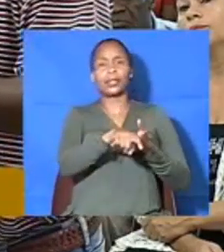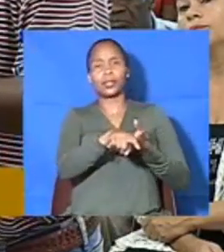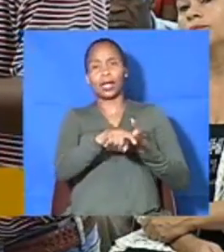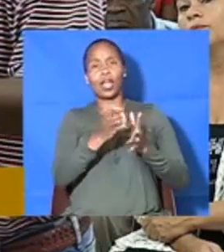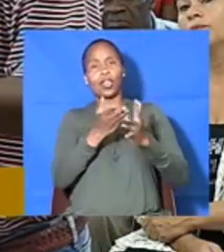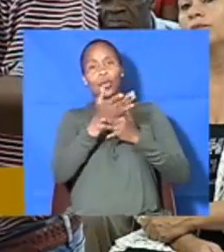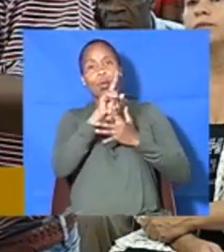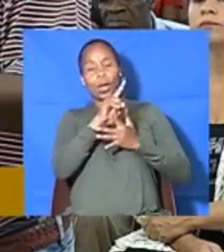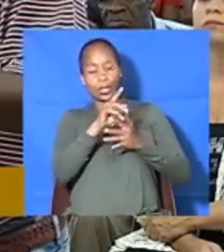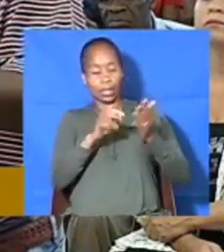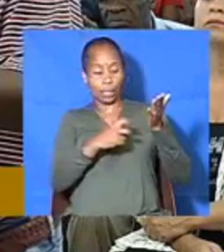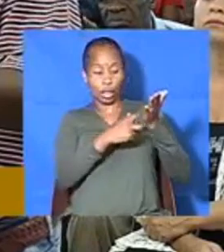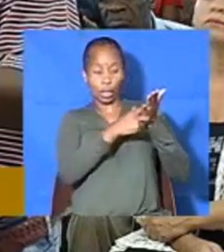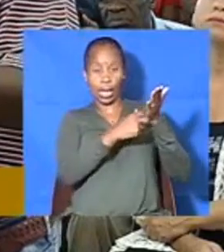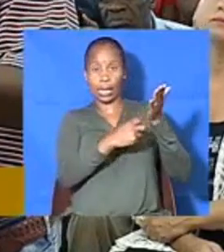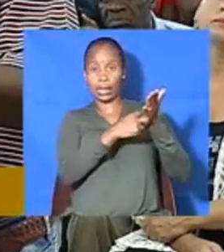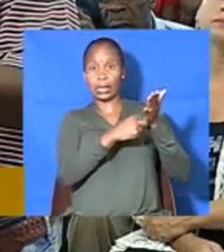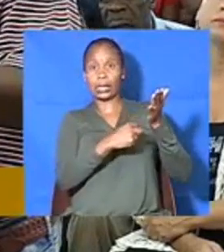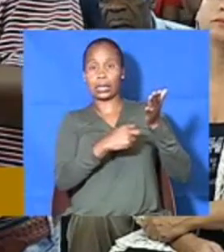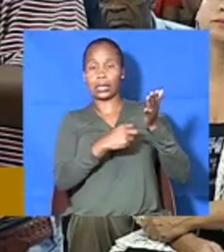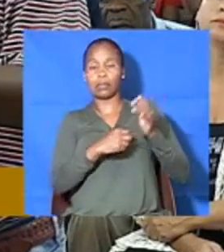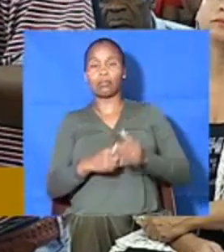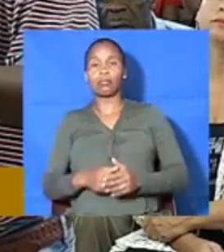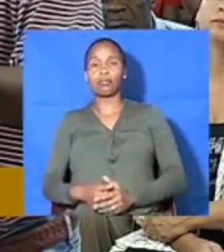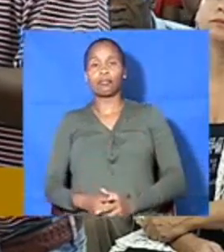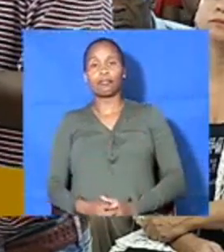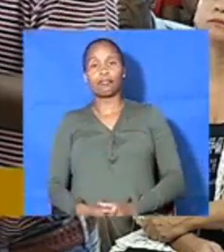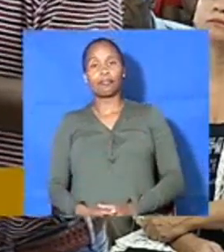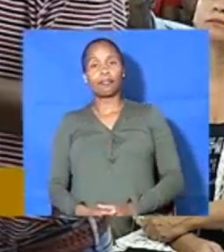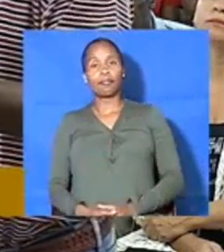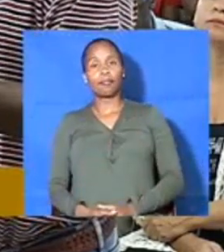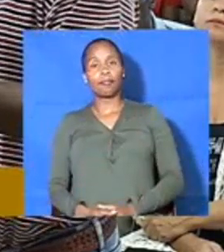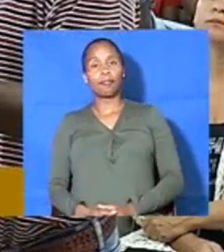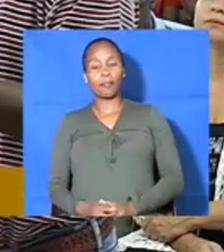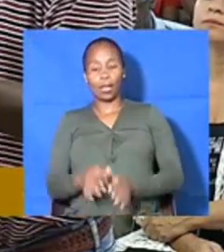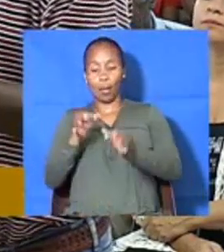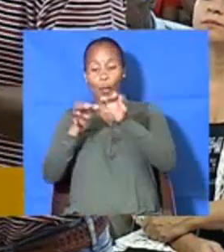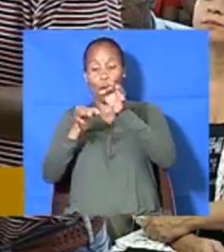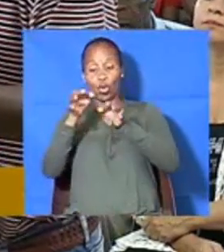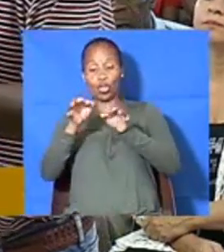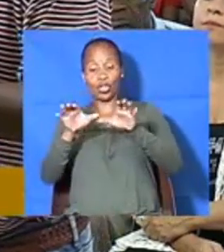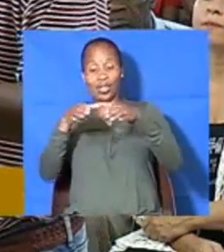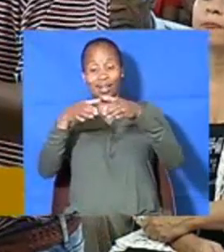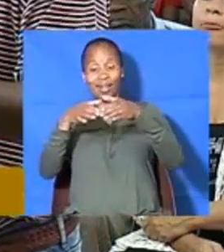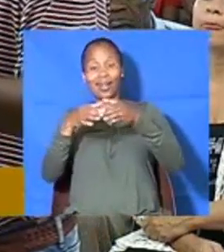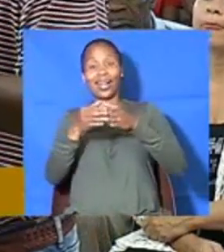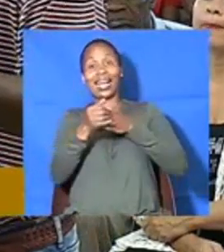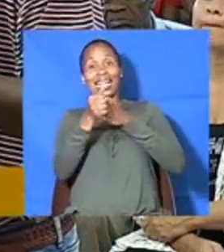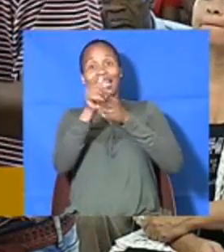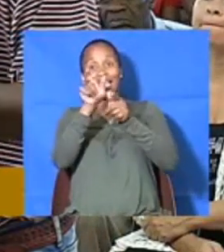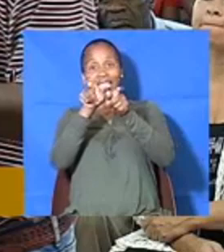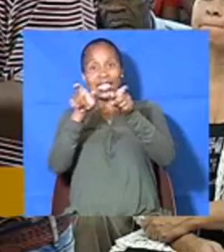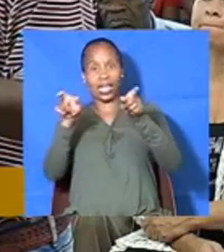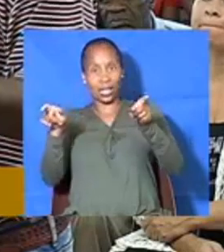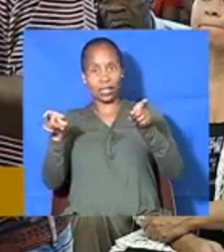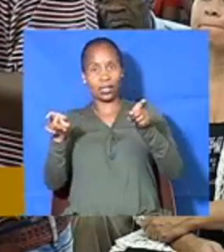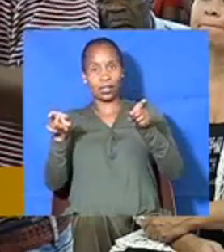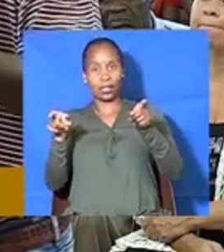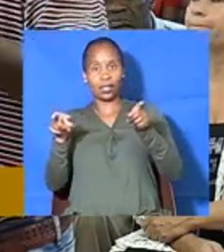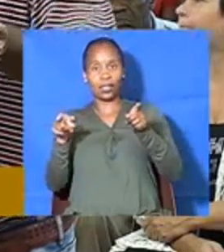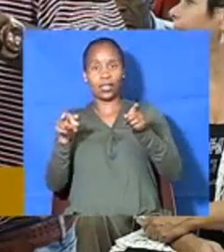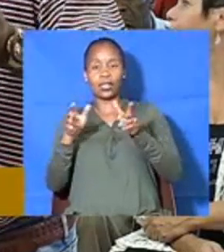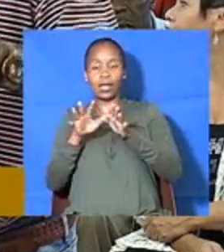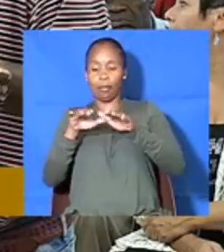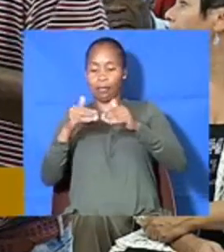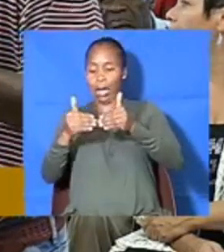it as a document. Yes. Because it's to government and not just to us alone. Yes, yes. So